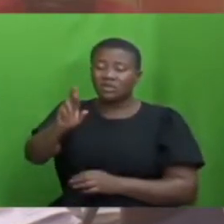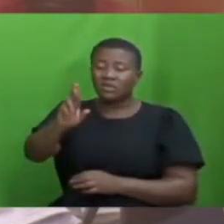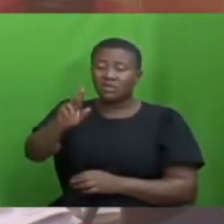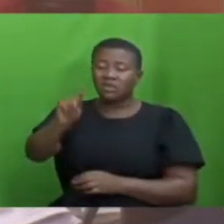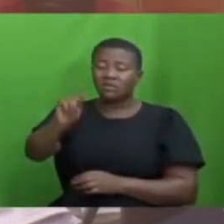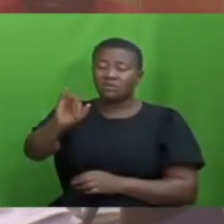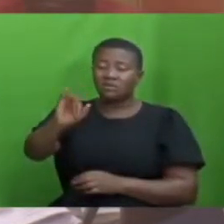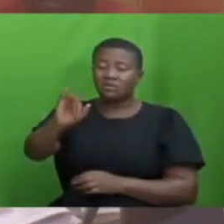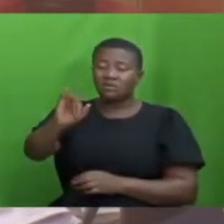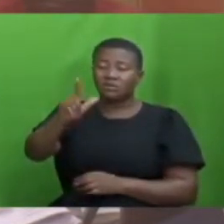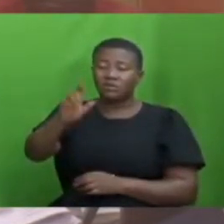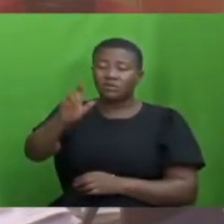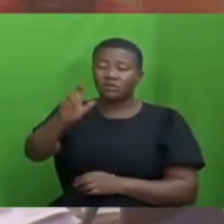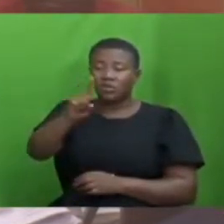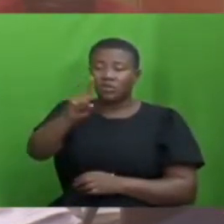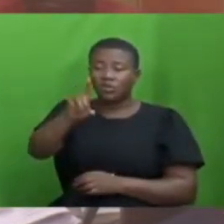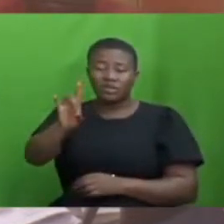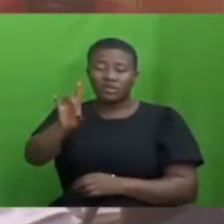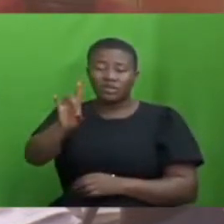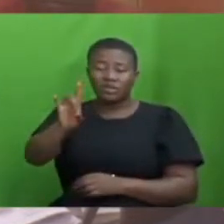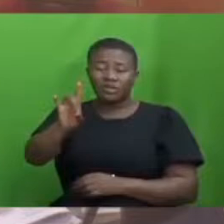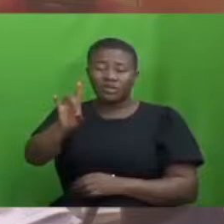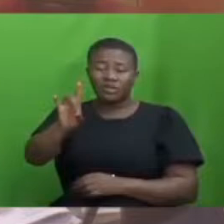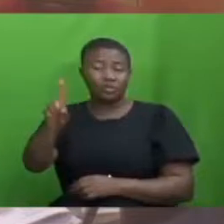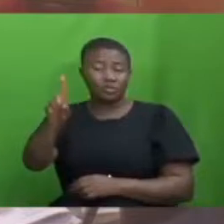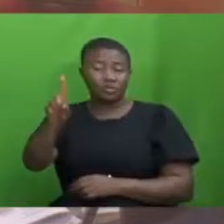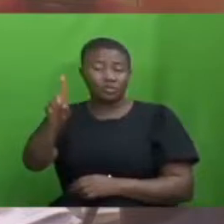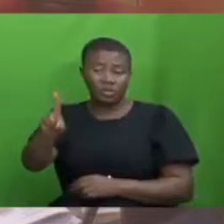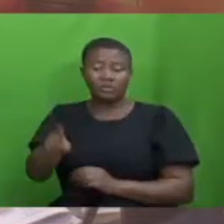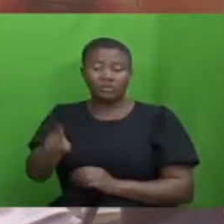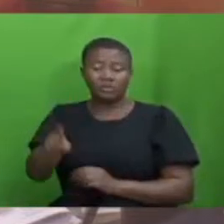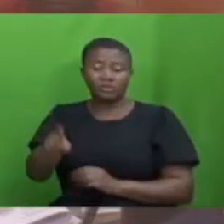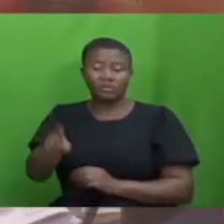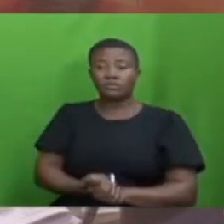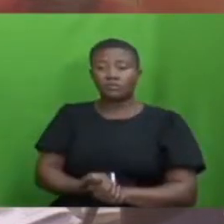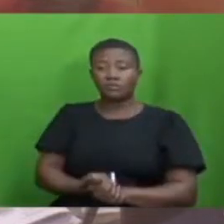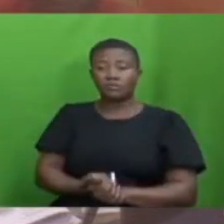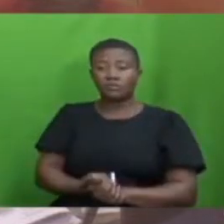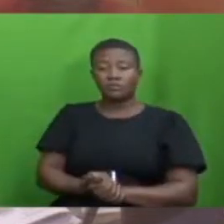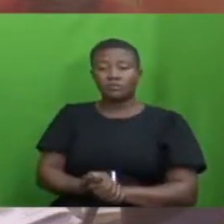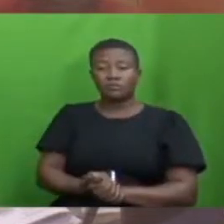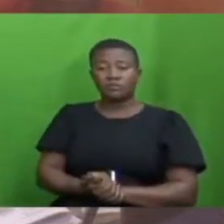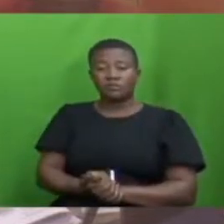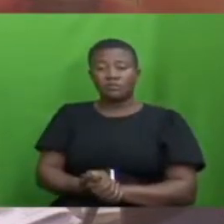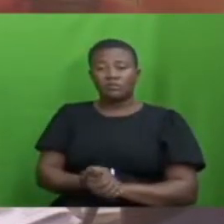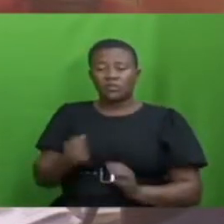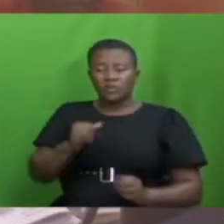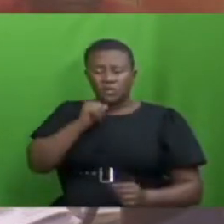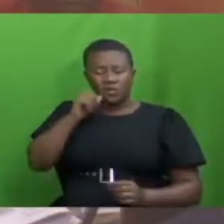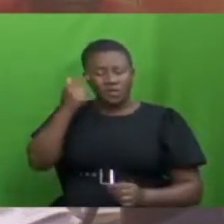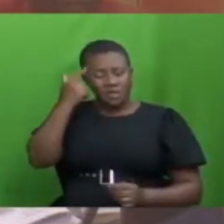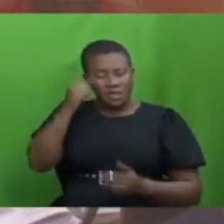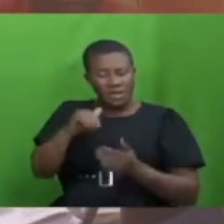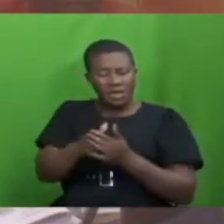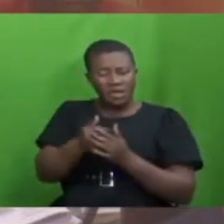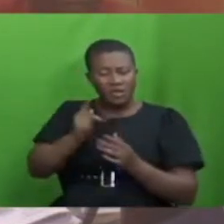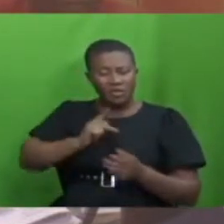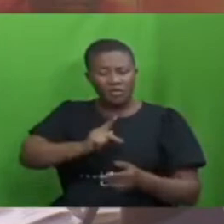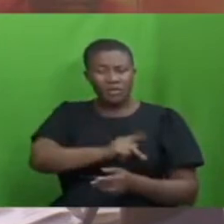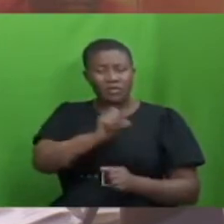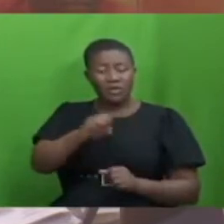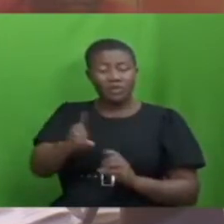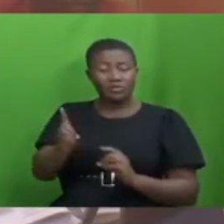181(1), and more importantly, our standing orders. I don't see how Parliament can reissue a parliamentary